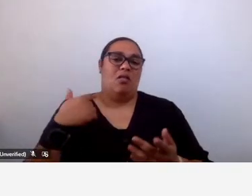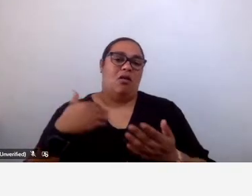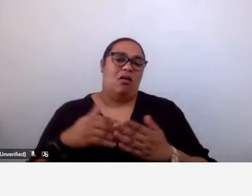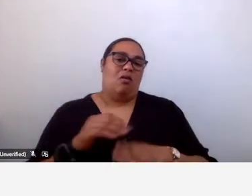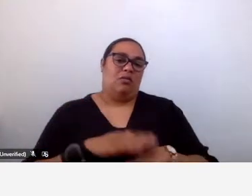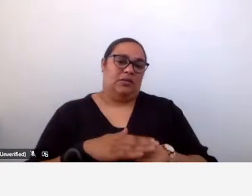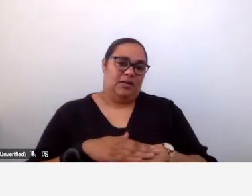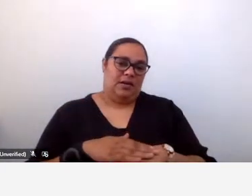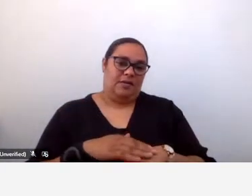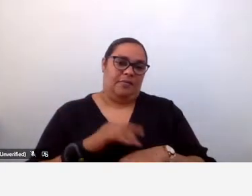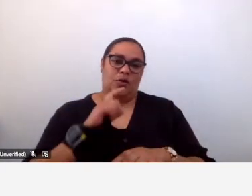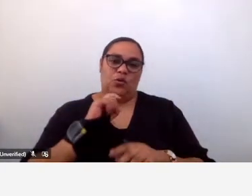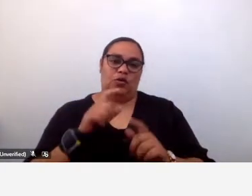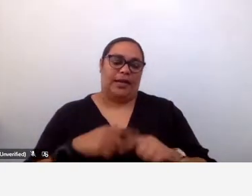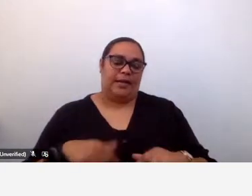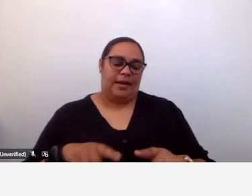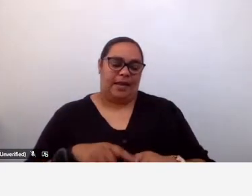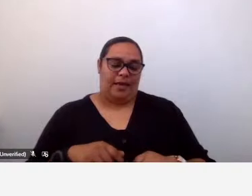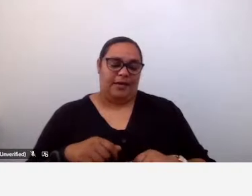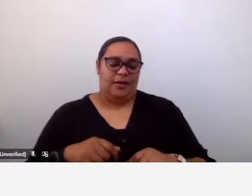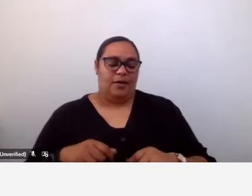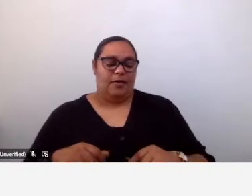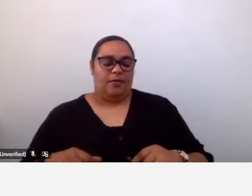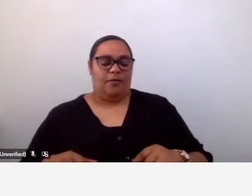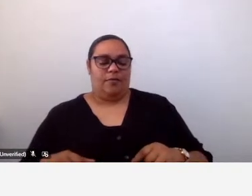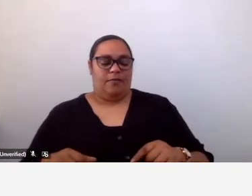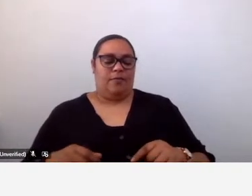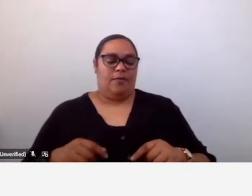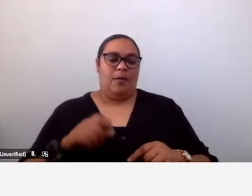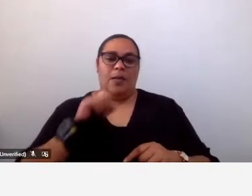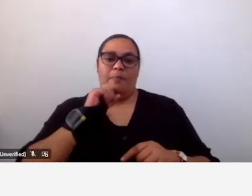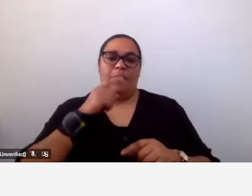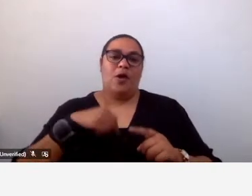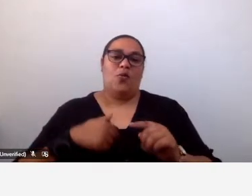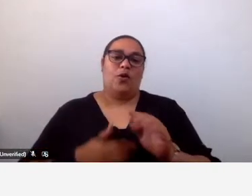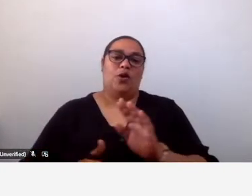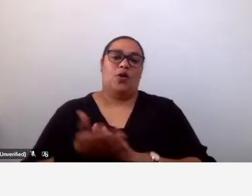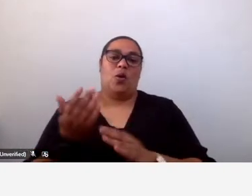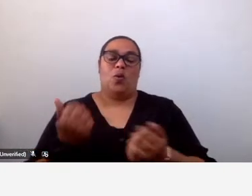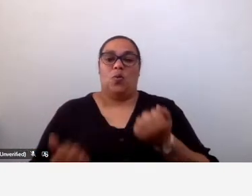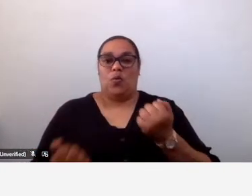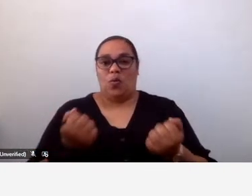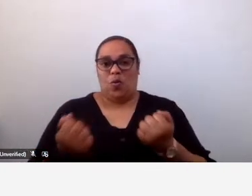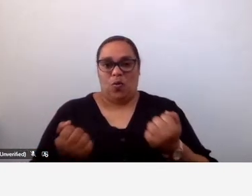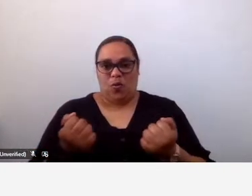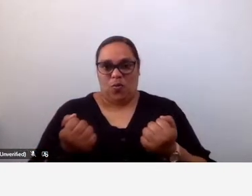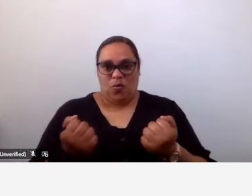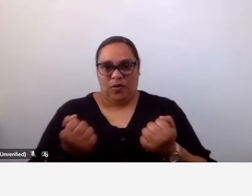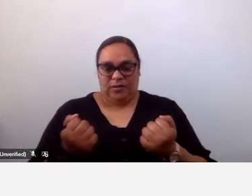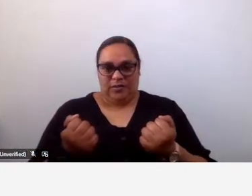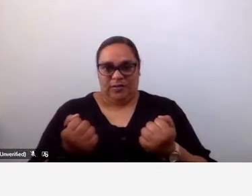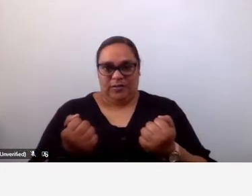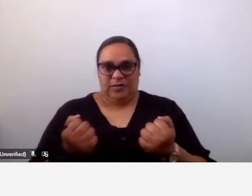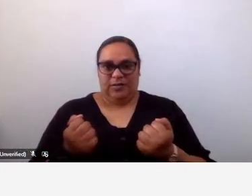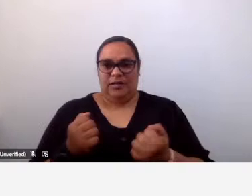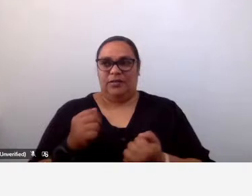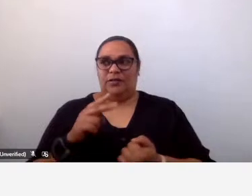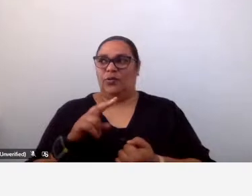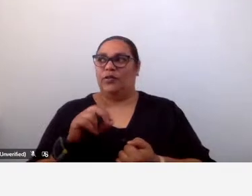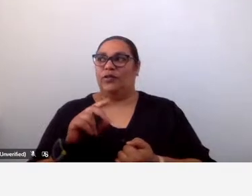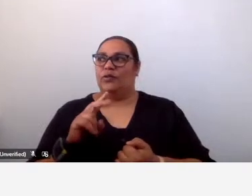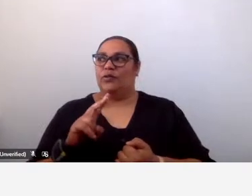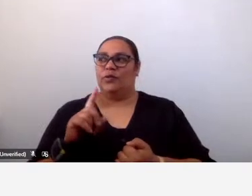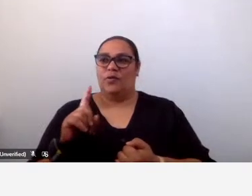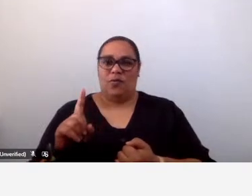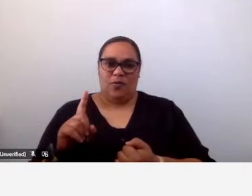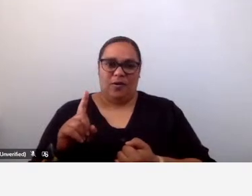of time. When we went to court in 2021, not as government, not